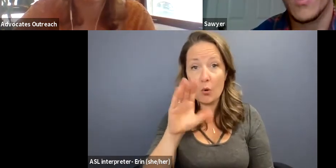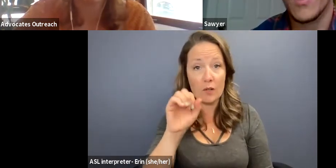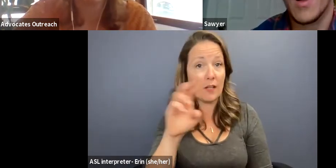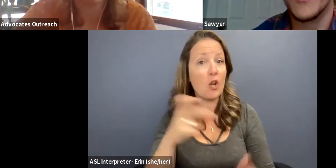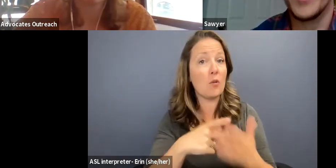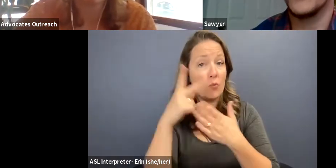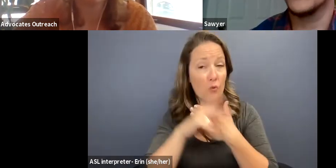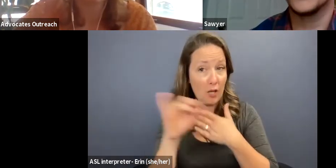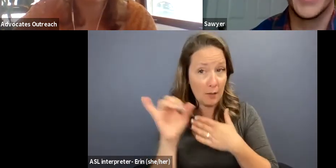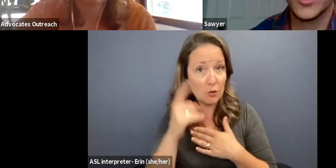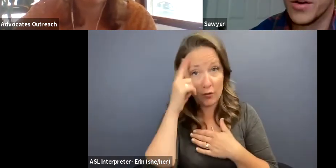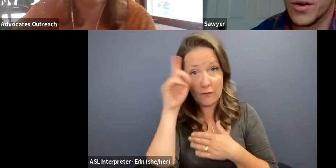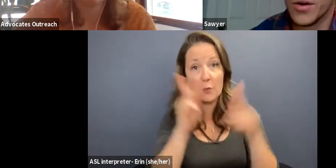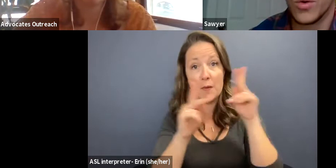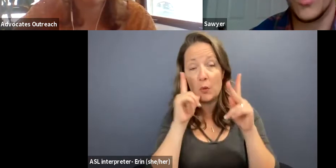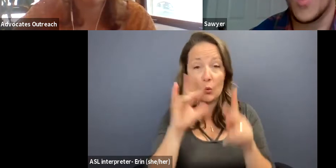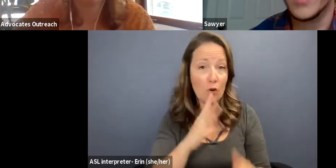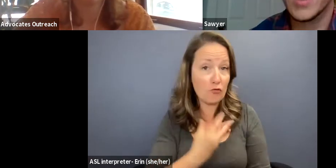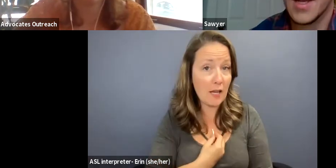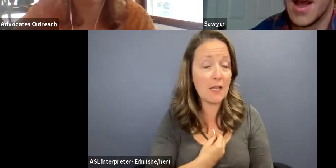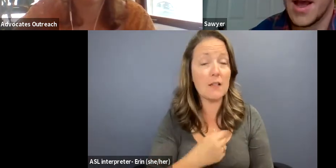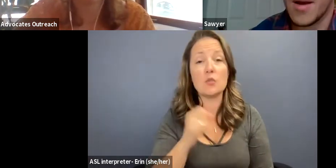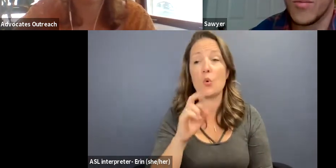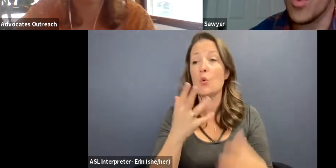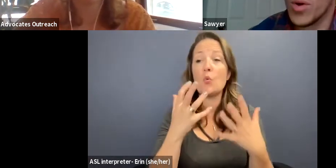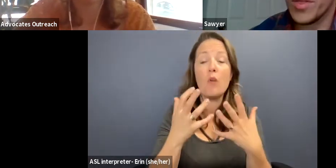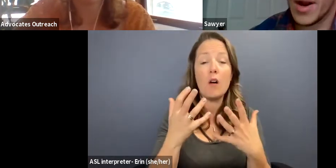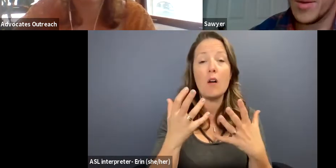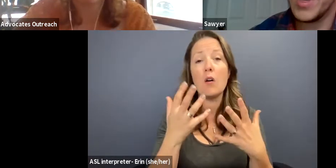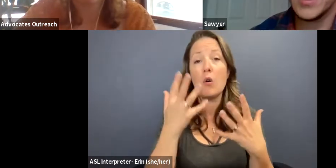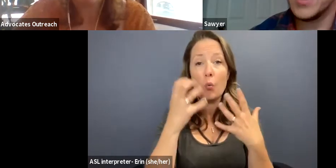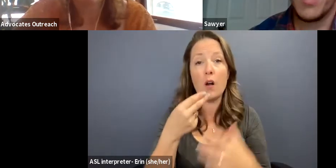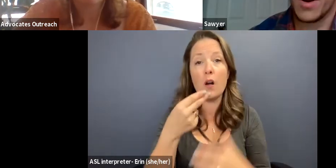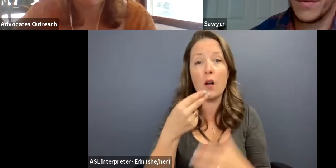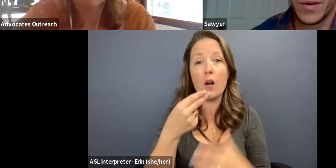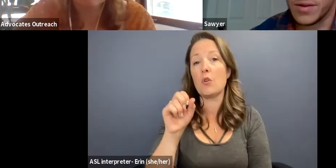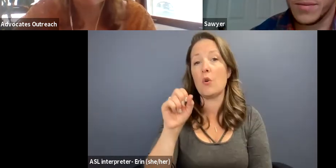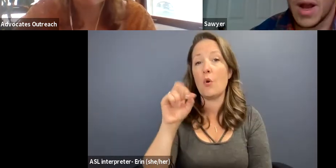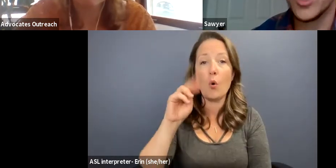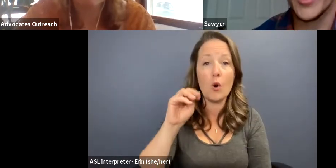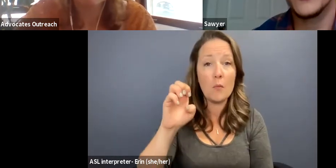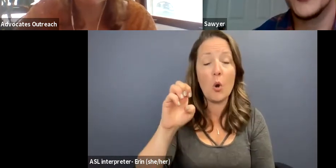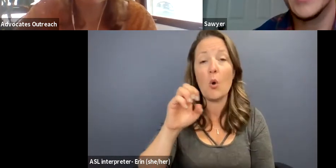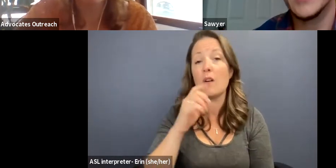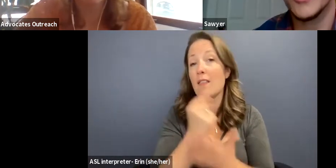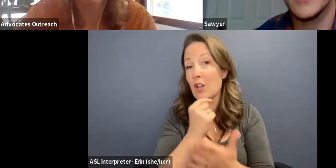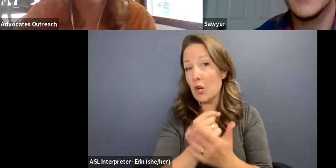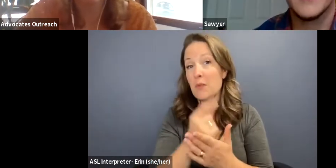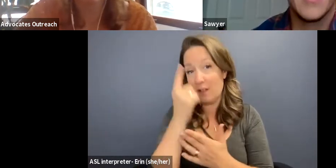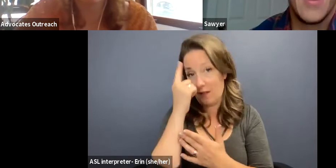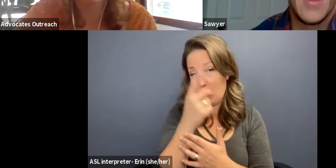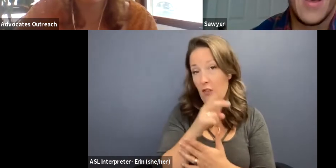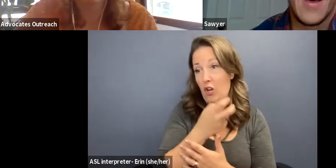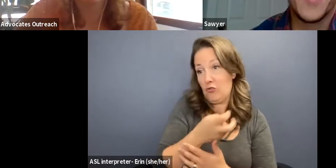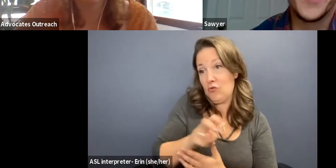the strategies and some of the mindsets, I guess, that can help like best situate